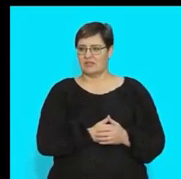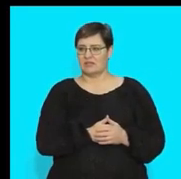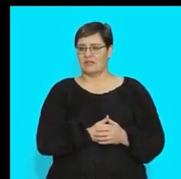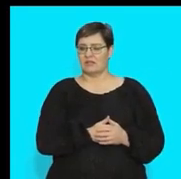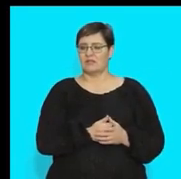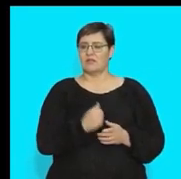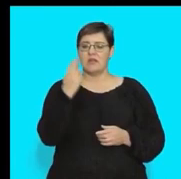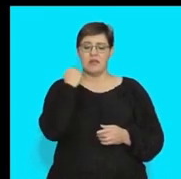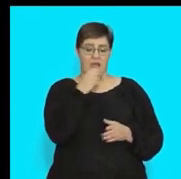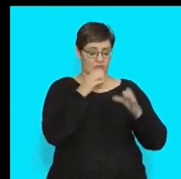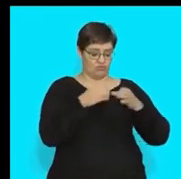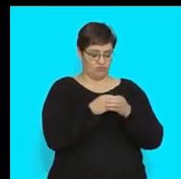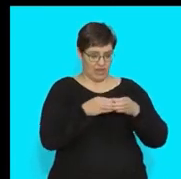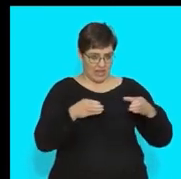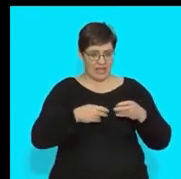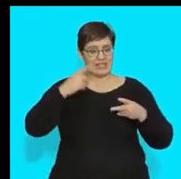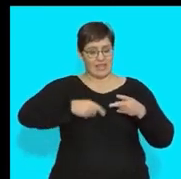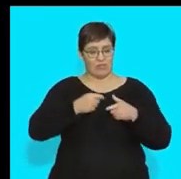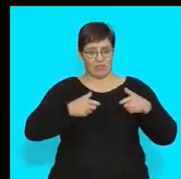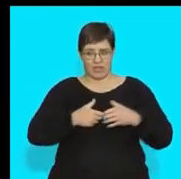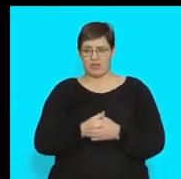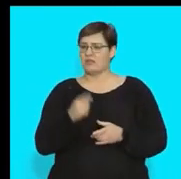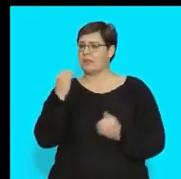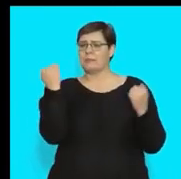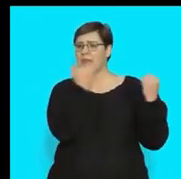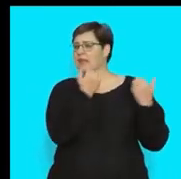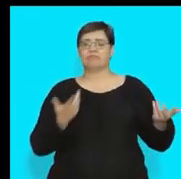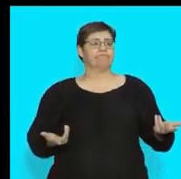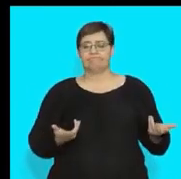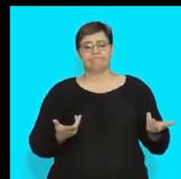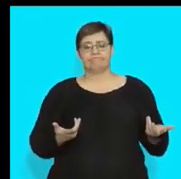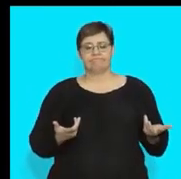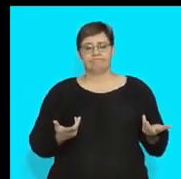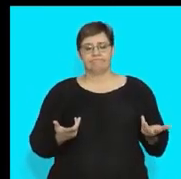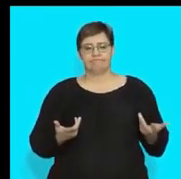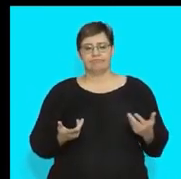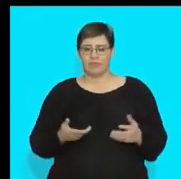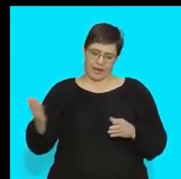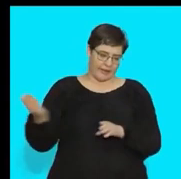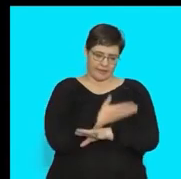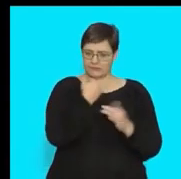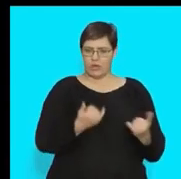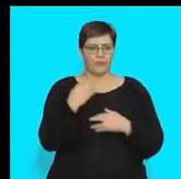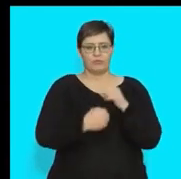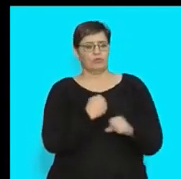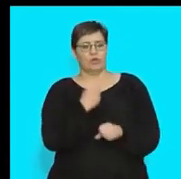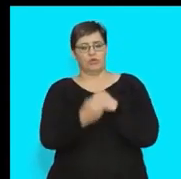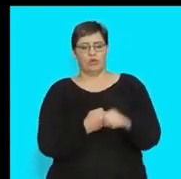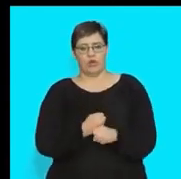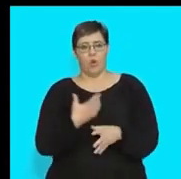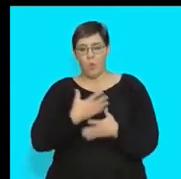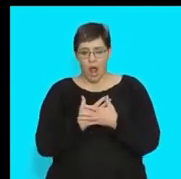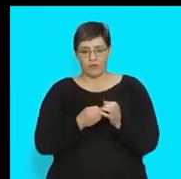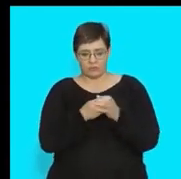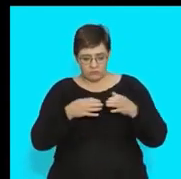here. Lovely ring, secondary thickening. Guys, I grow my millie and I cut it down every year. I